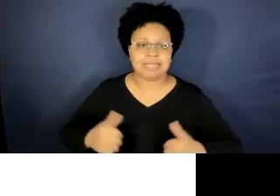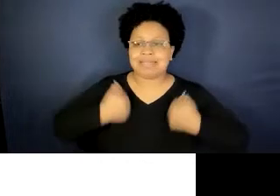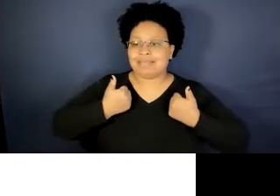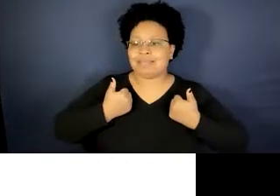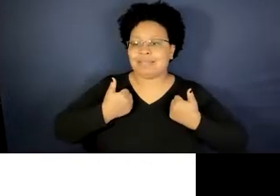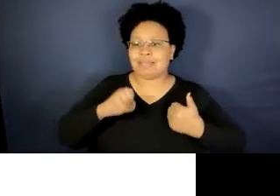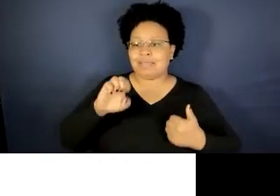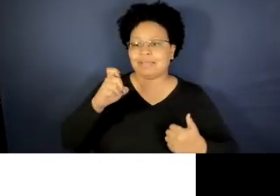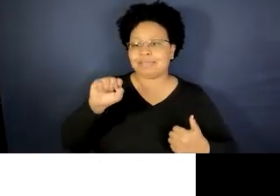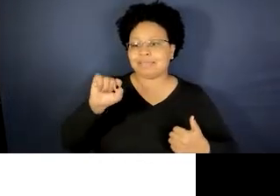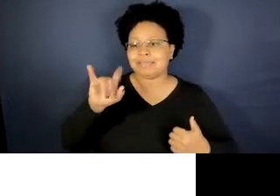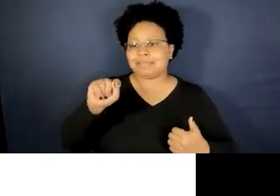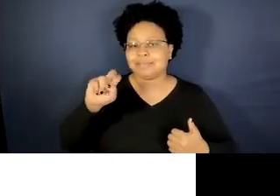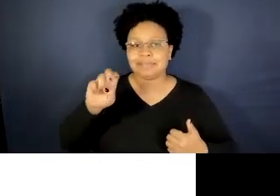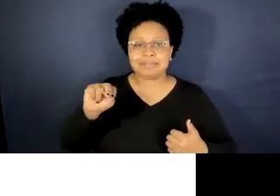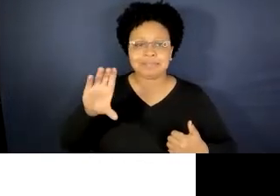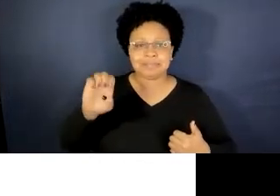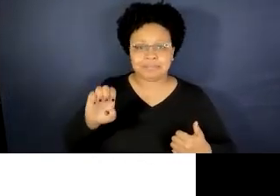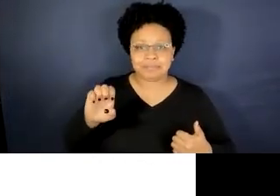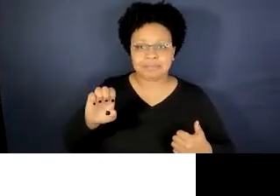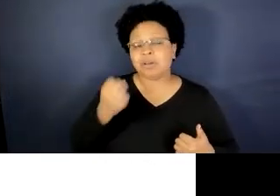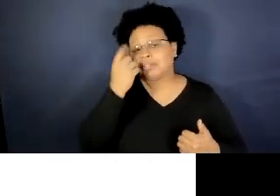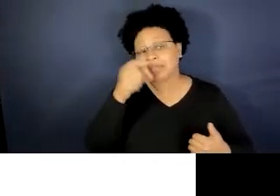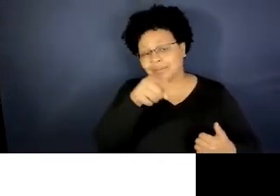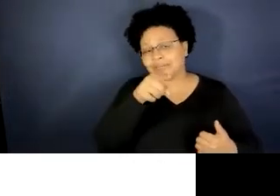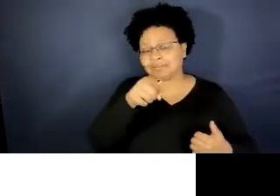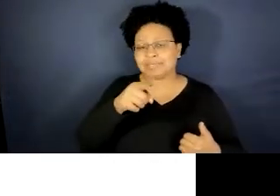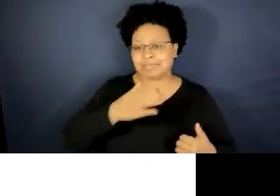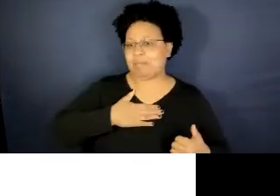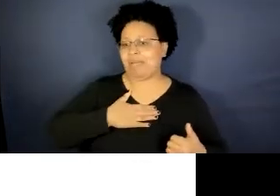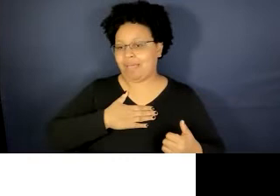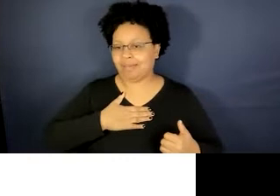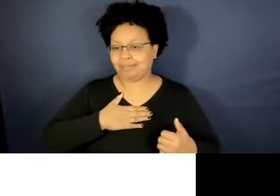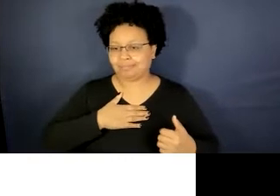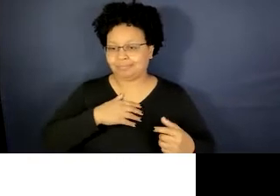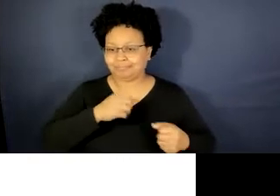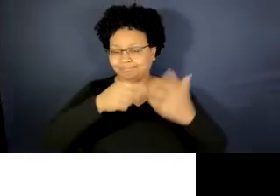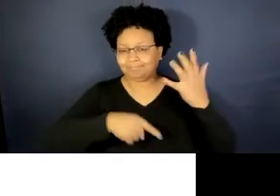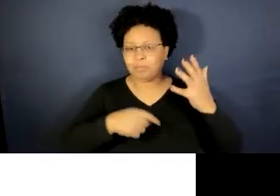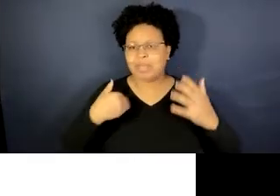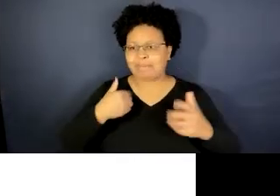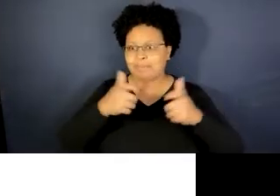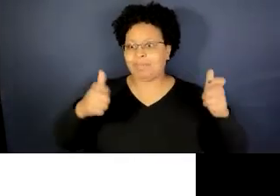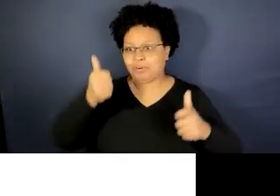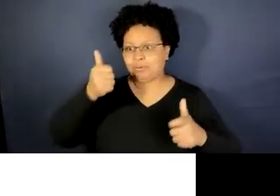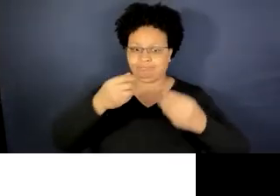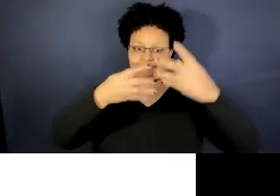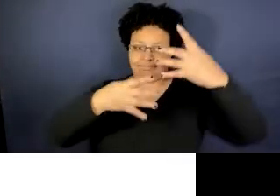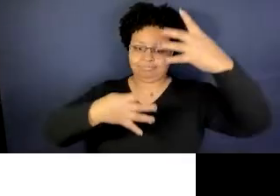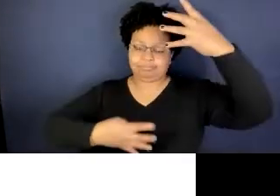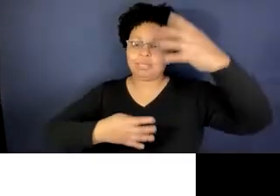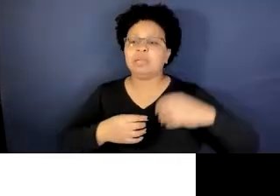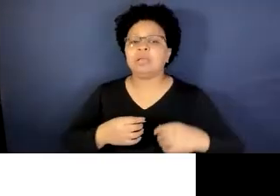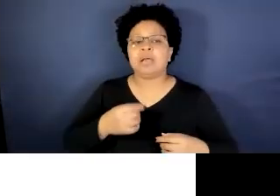this dimensions of wellness, and this is just my version of, we have a bigger version of it, as you saw. But when you think about it, I believe it was